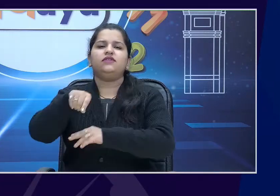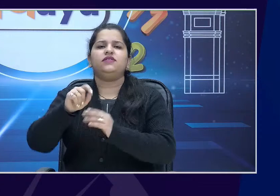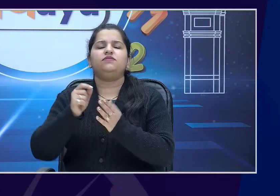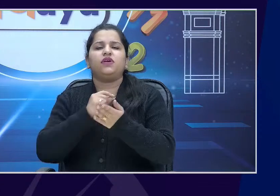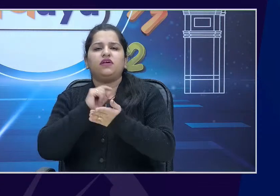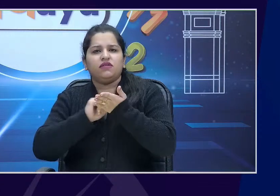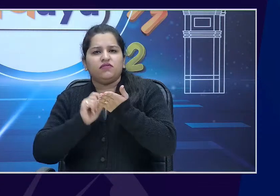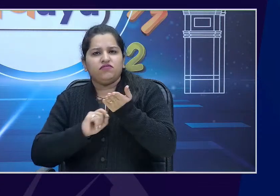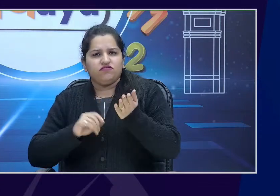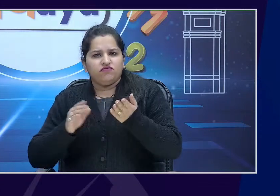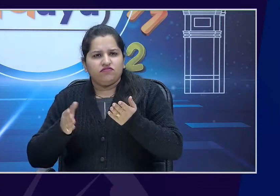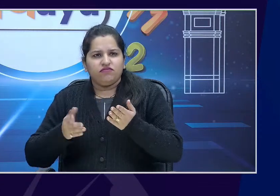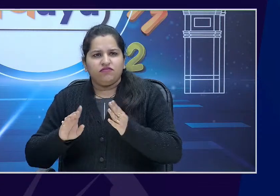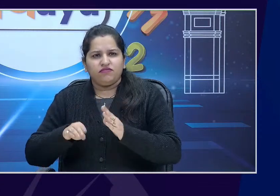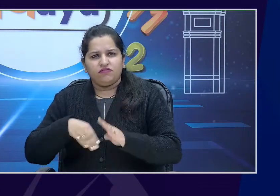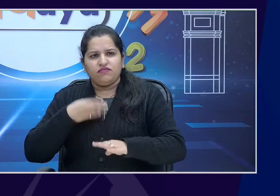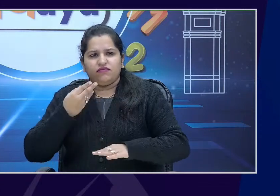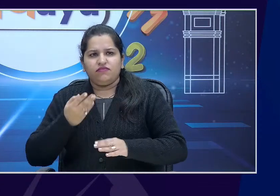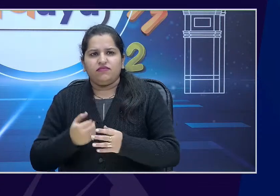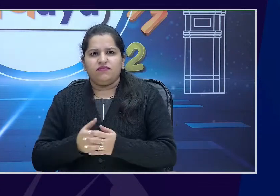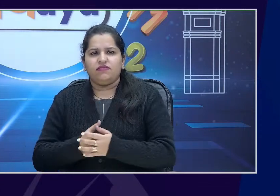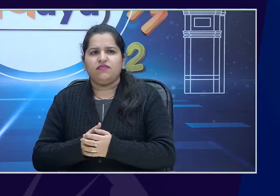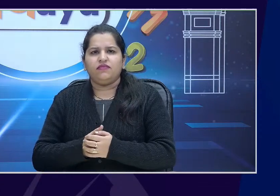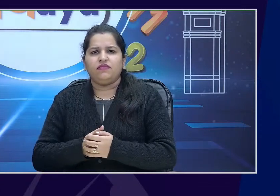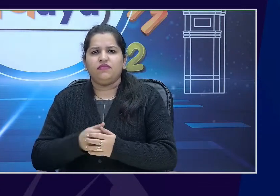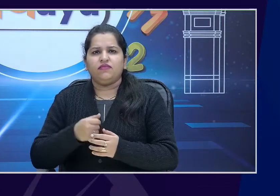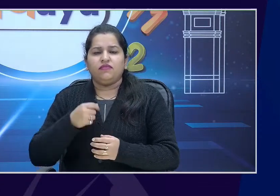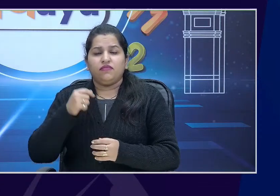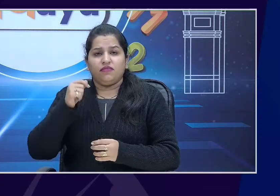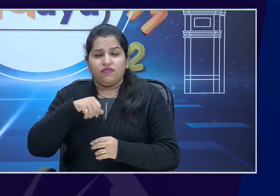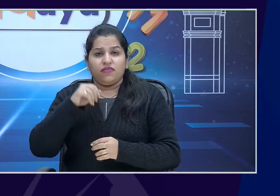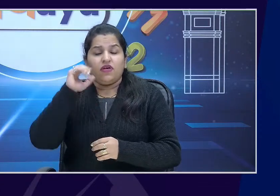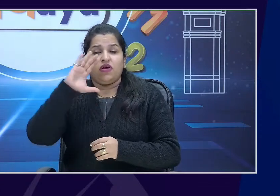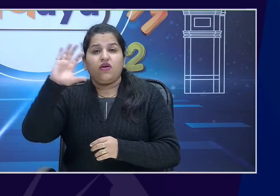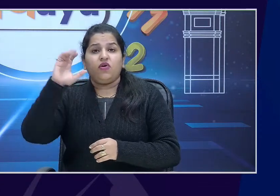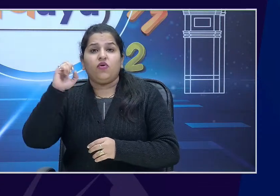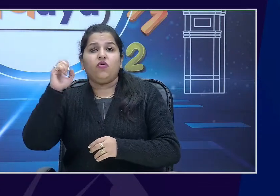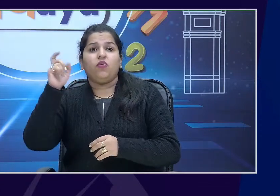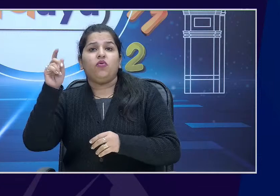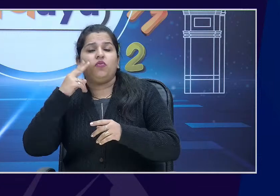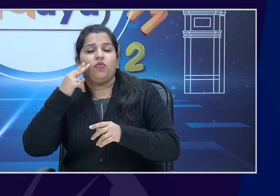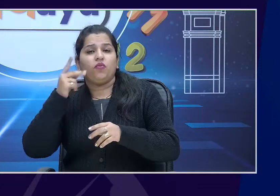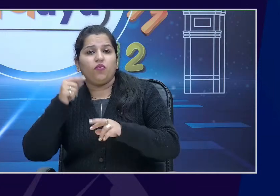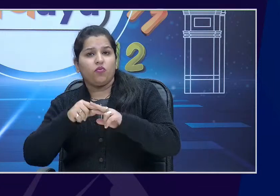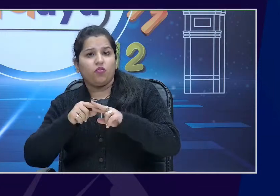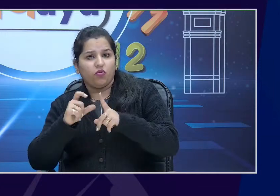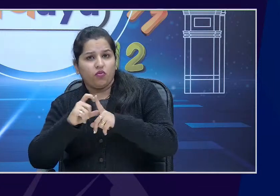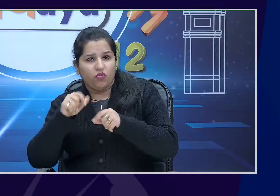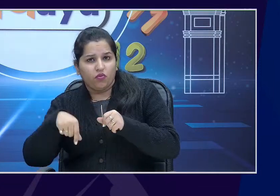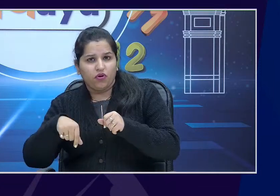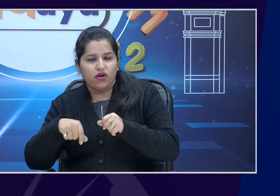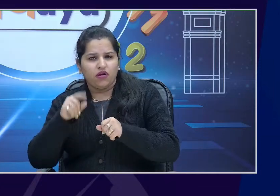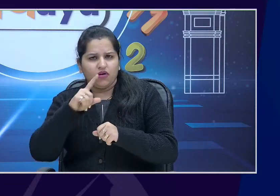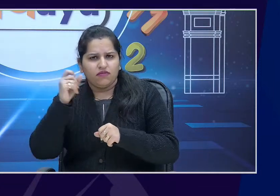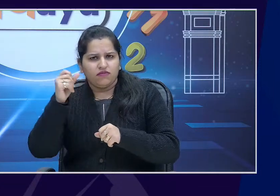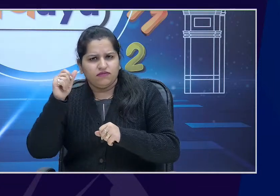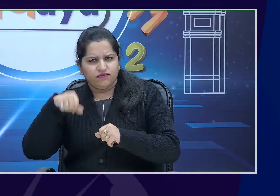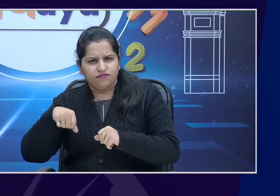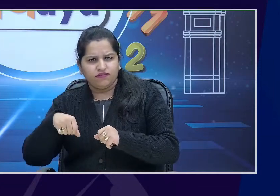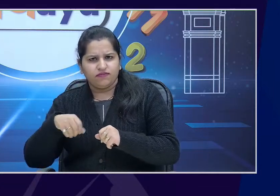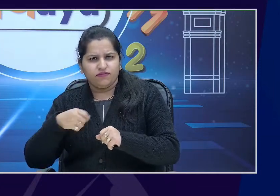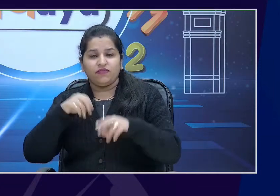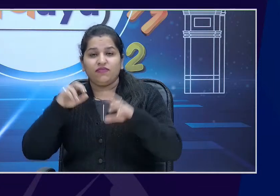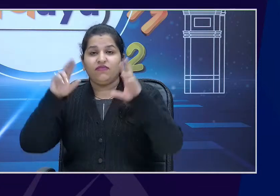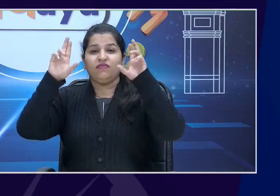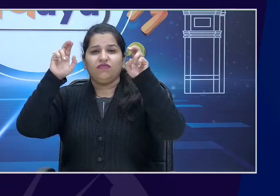she has timeline about COVID-19 in her diary and January 20. So here I cannot